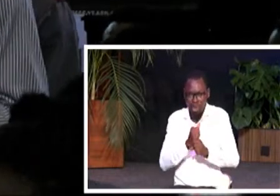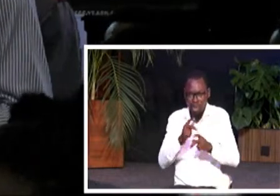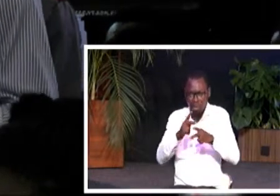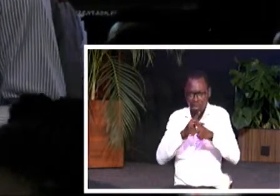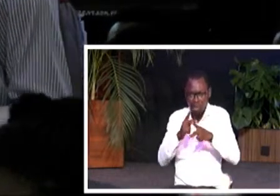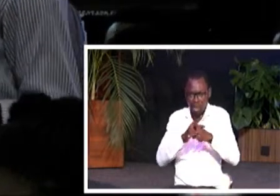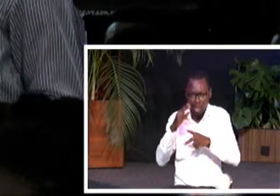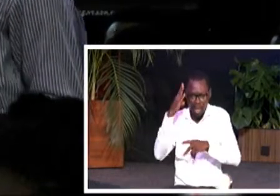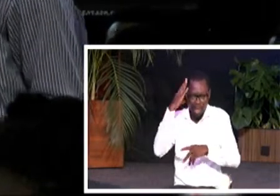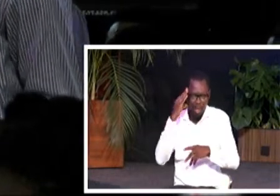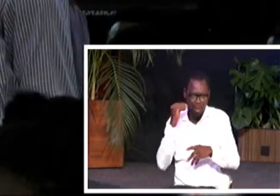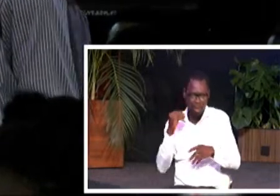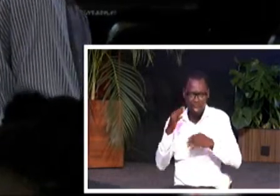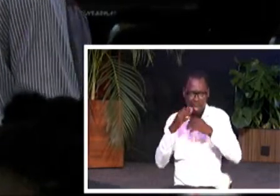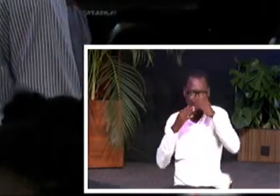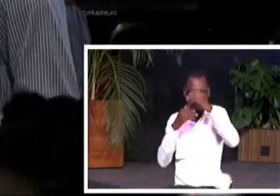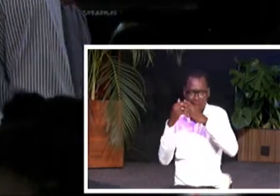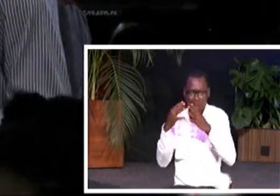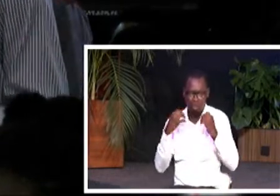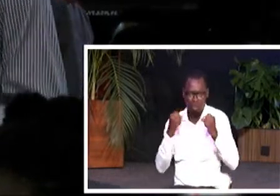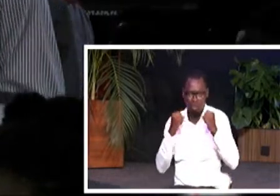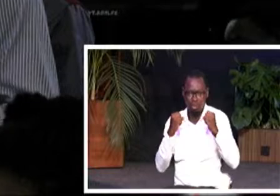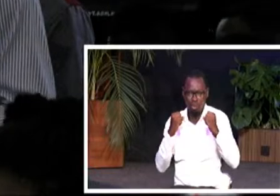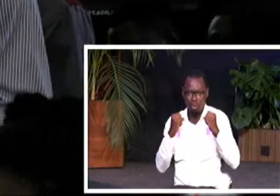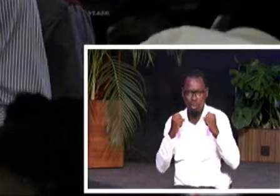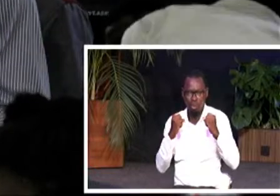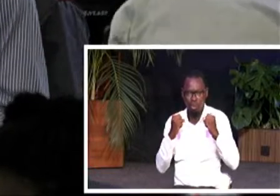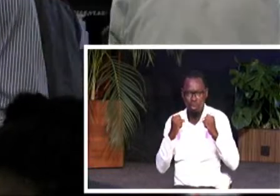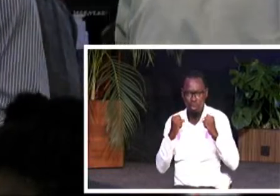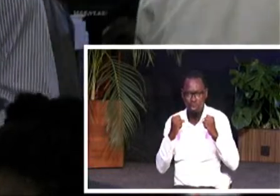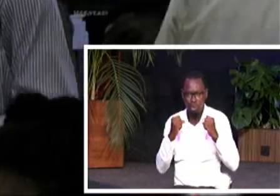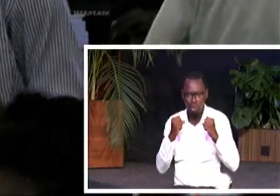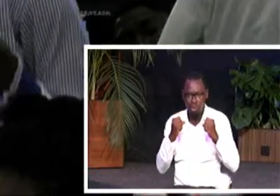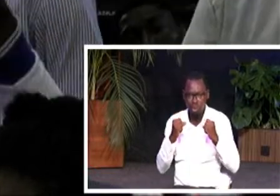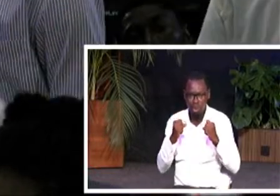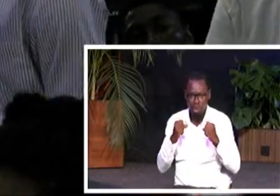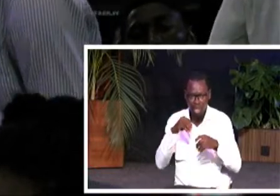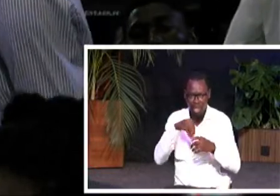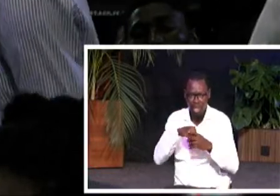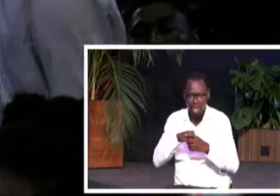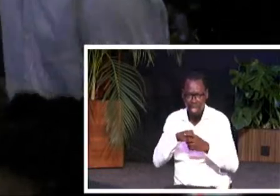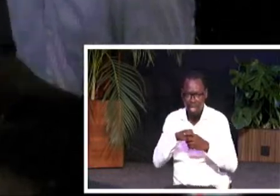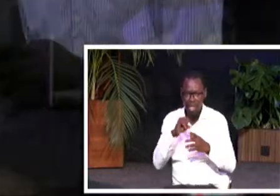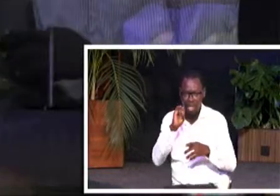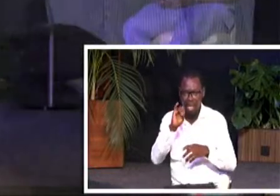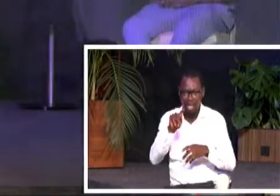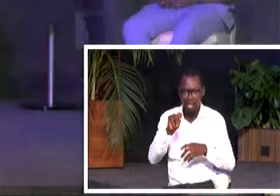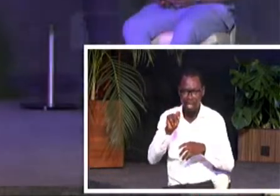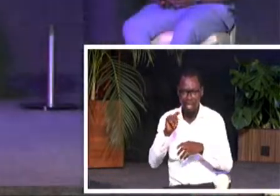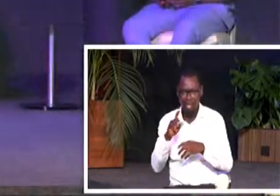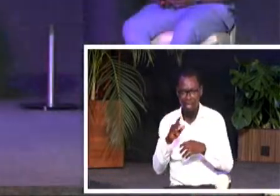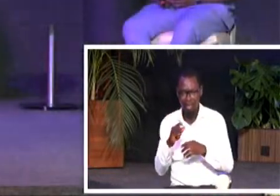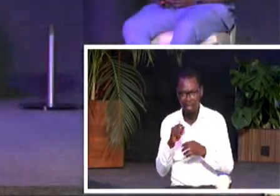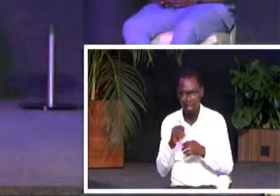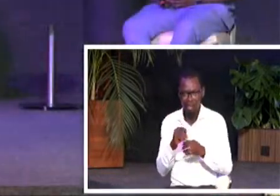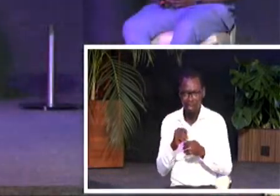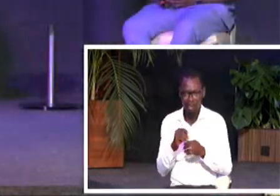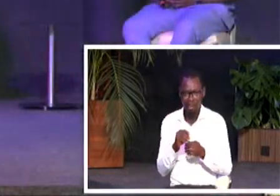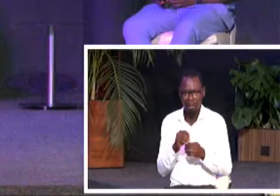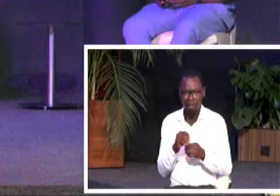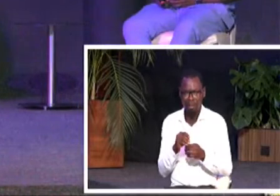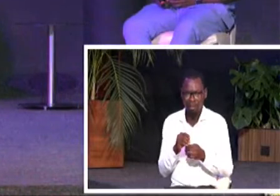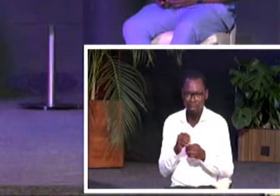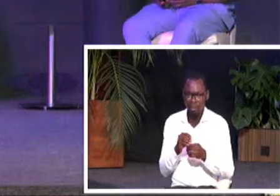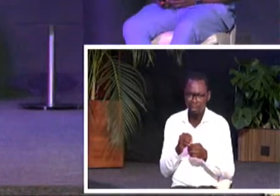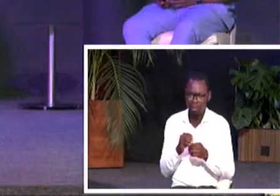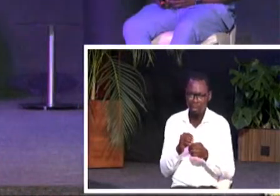a strong professional network in the field of IT? Thank you. All right. Thank you very much. We'll come